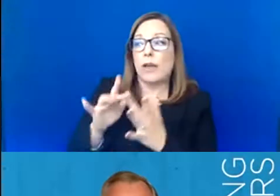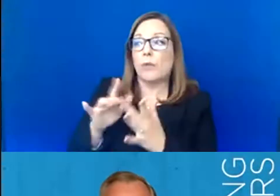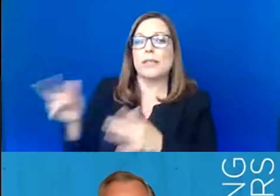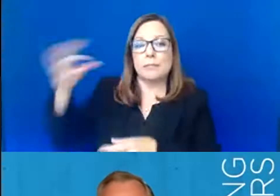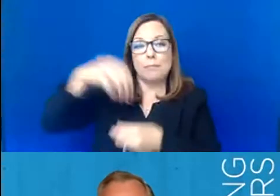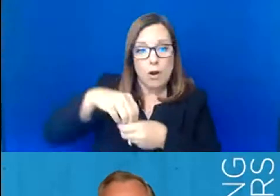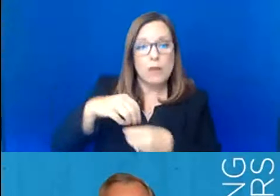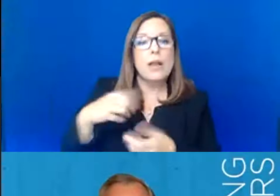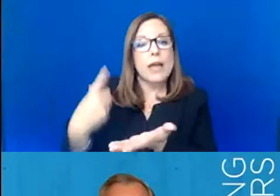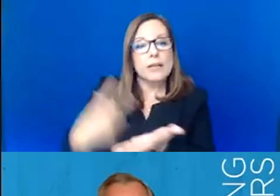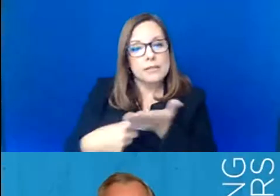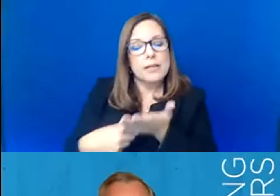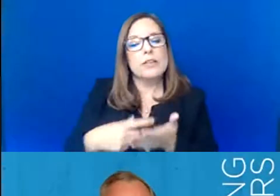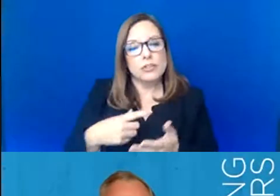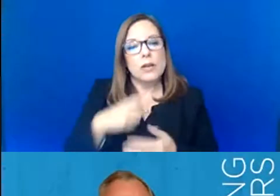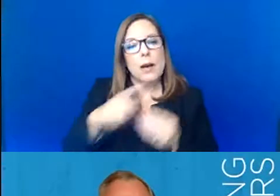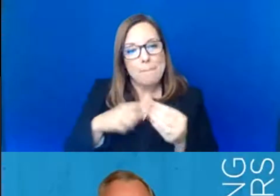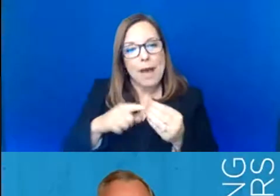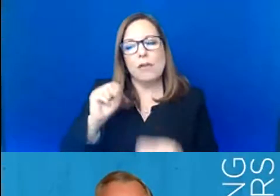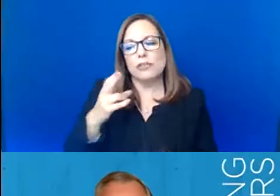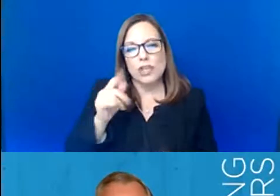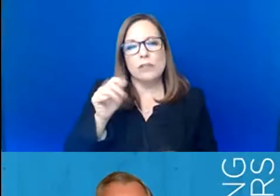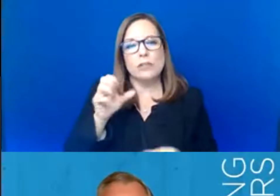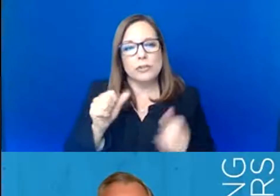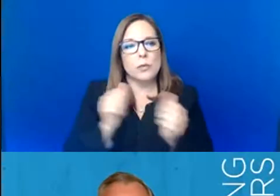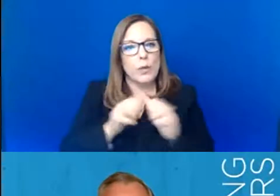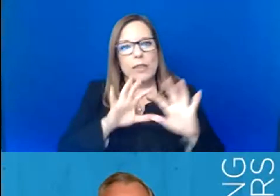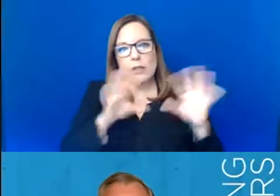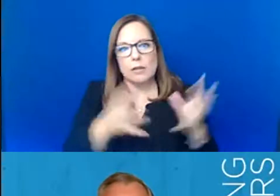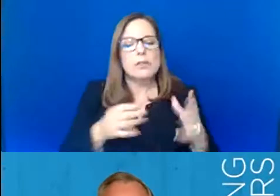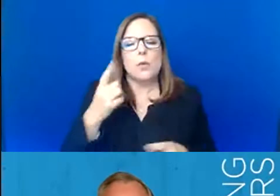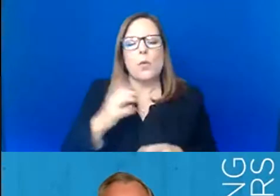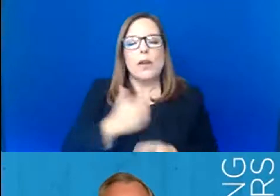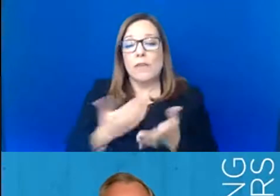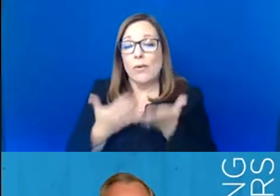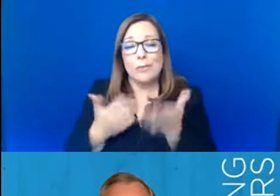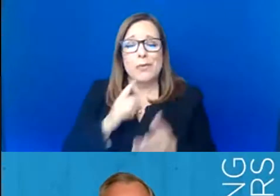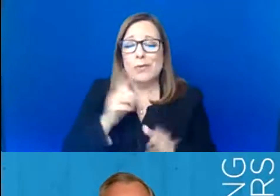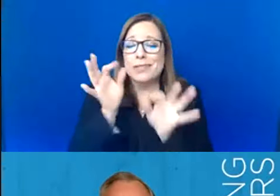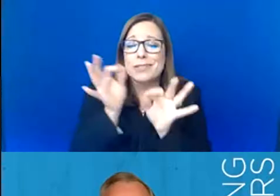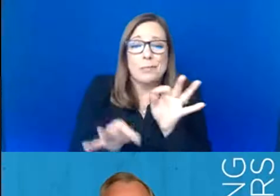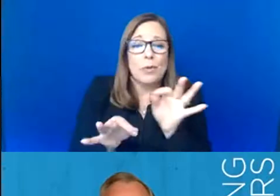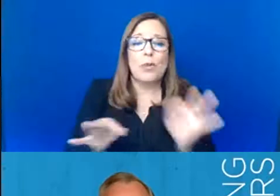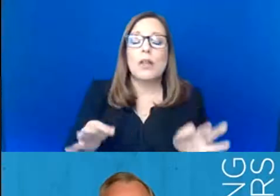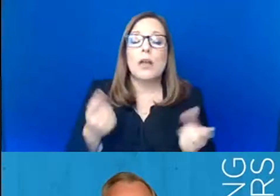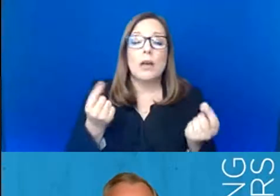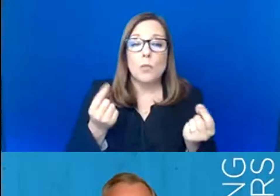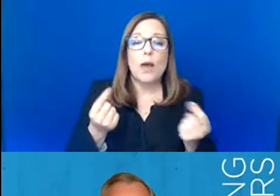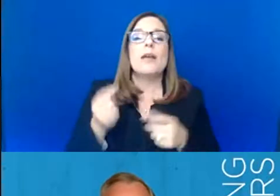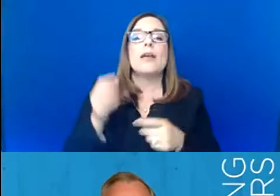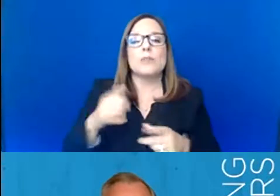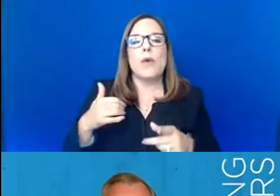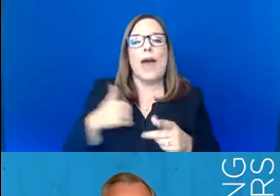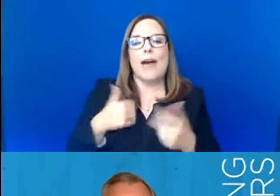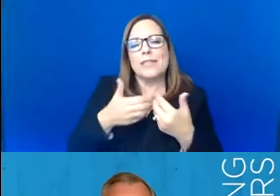discussion. So one of our recommendations is a simple one, which is to dedicate age-friendly space